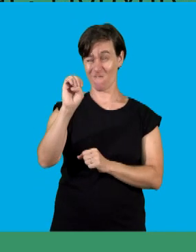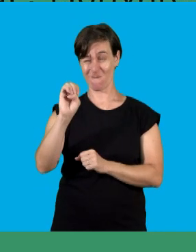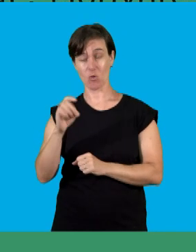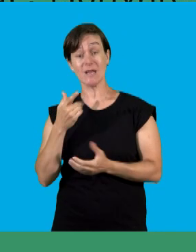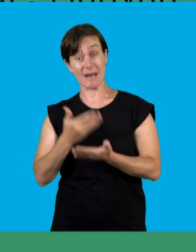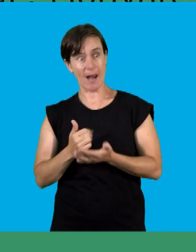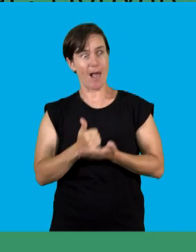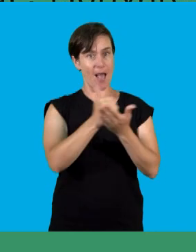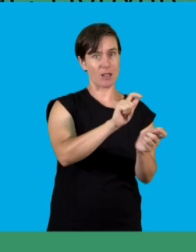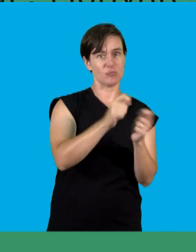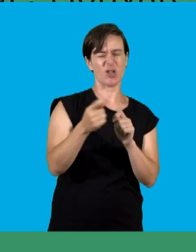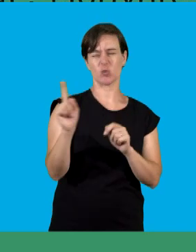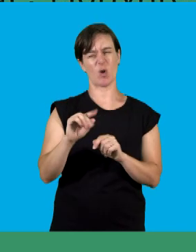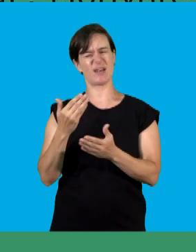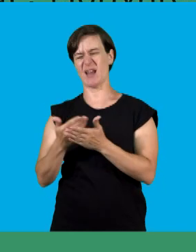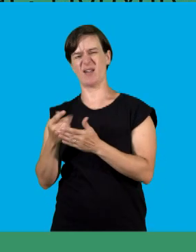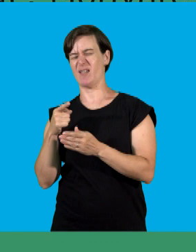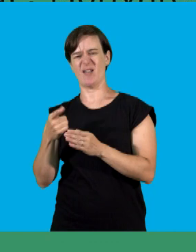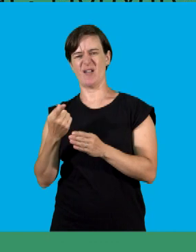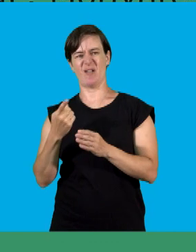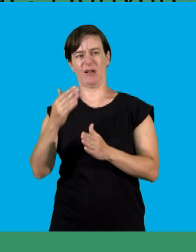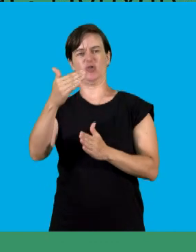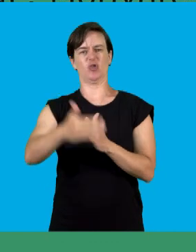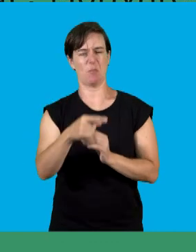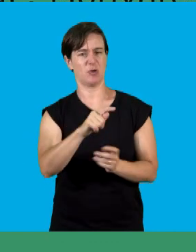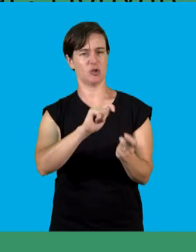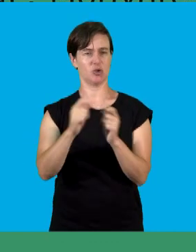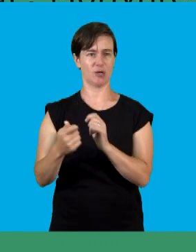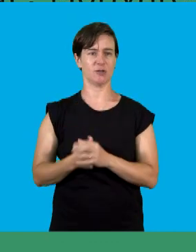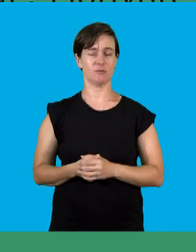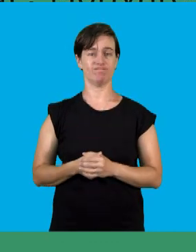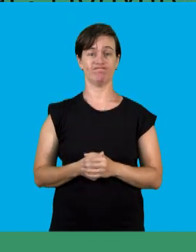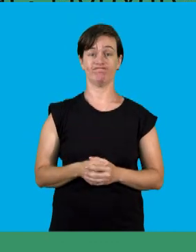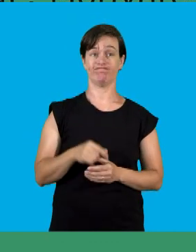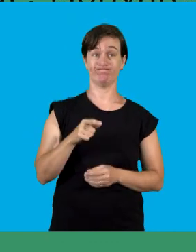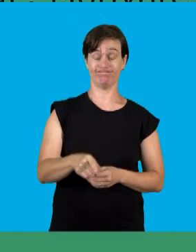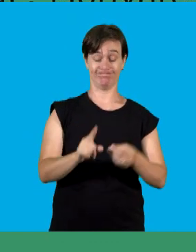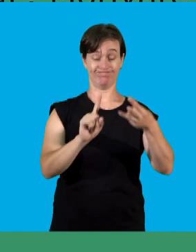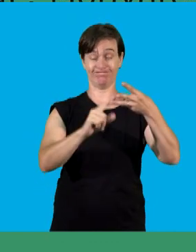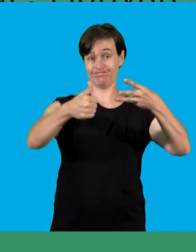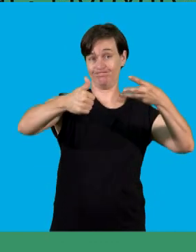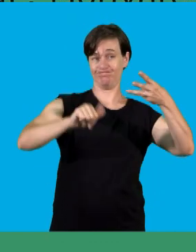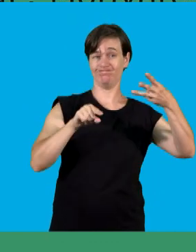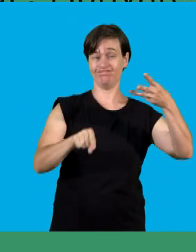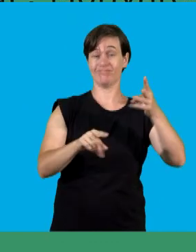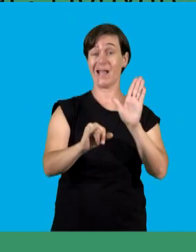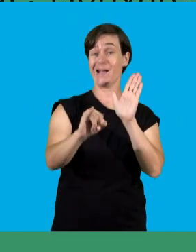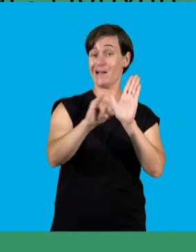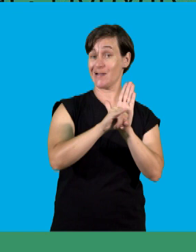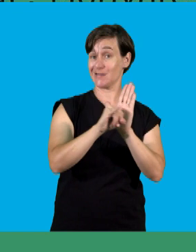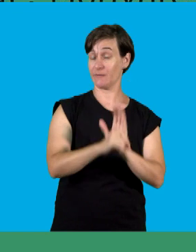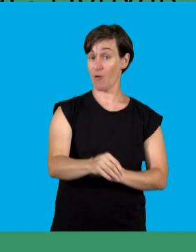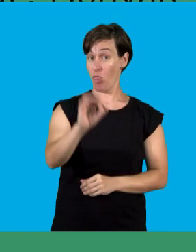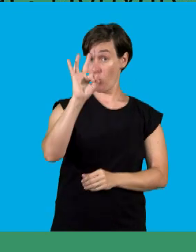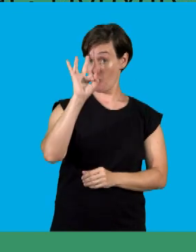and against change. Right. The first question says, identify three problem-solving